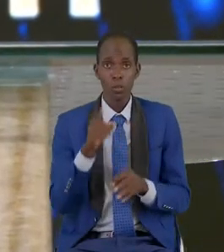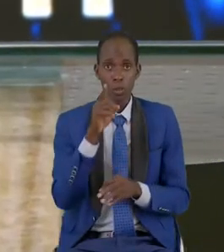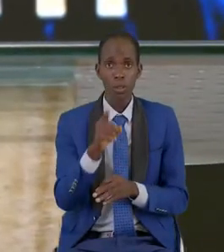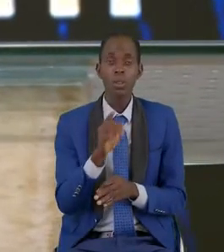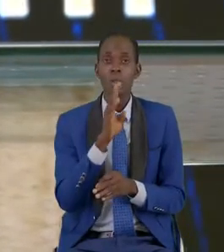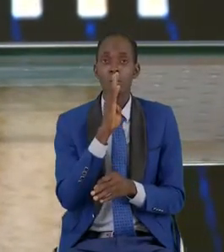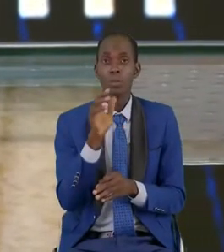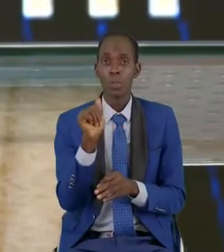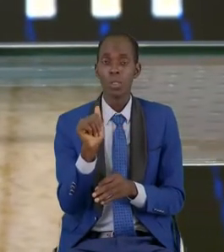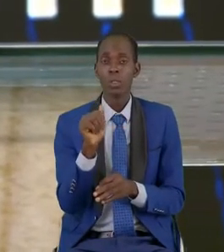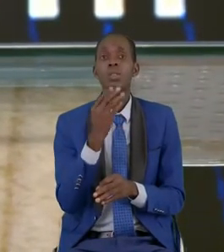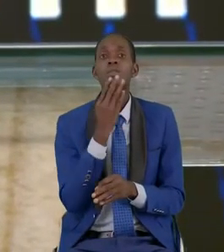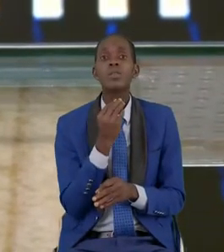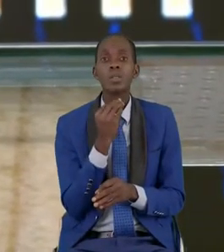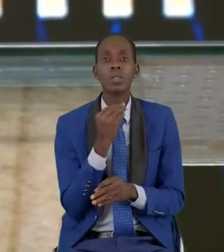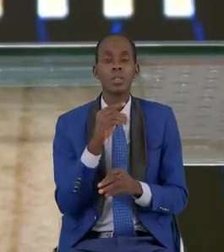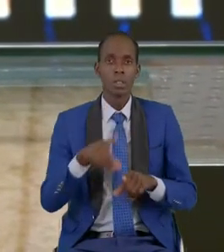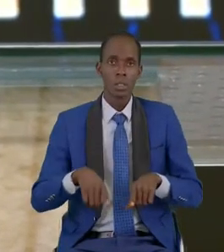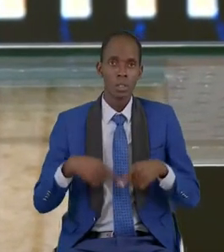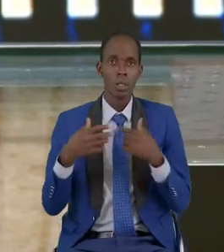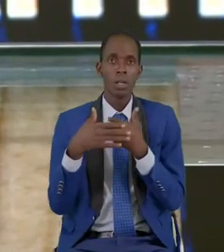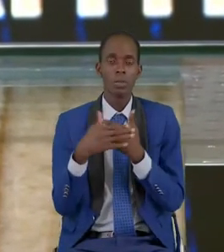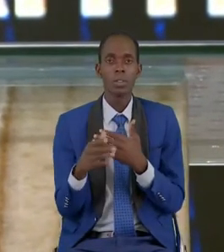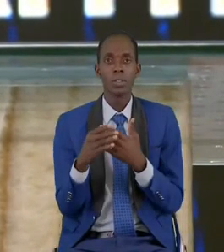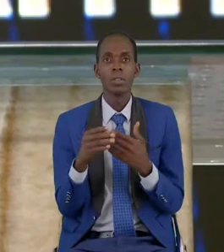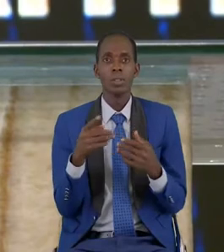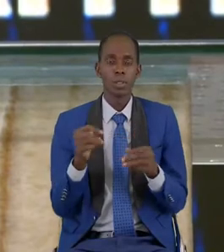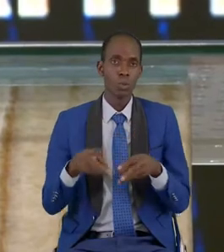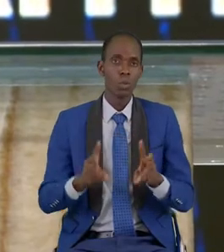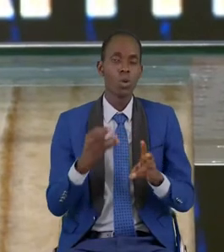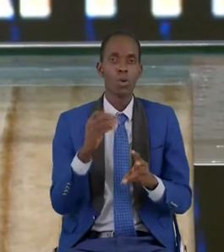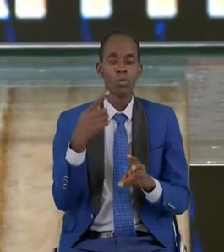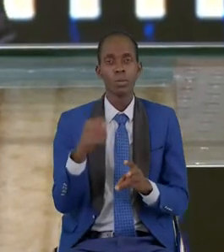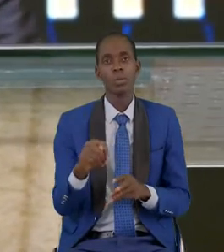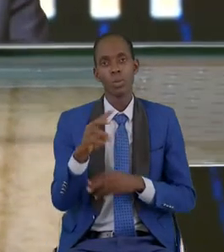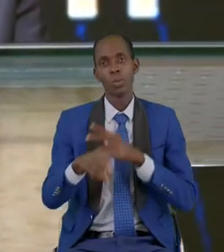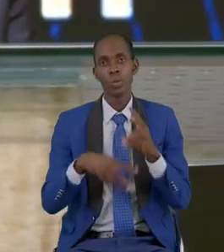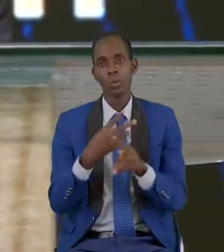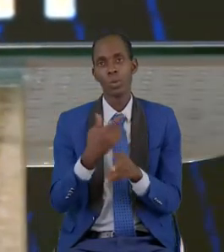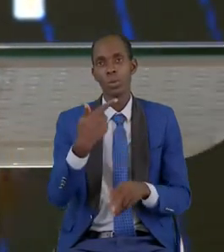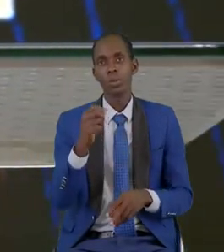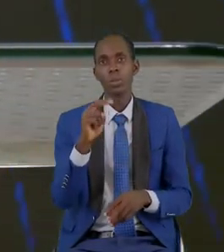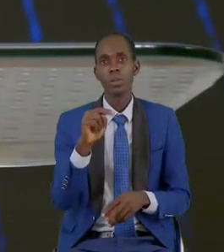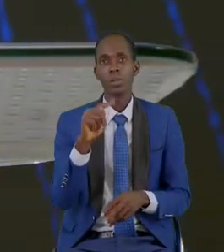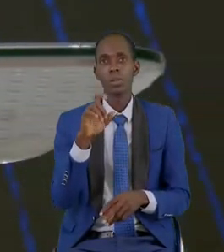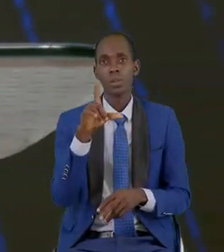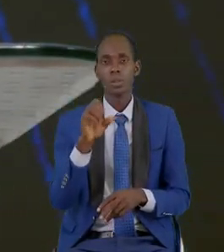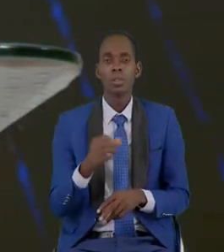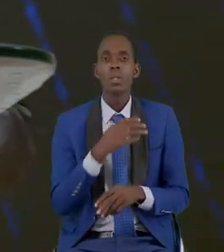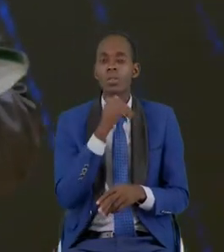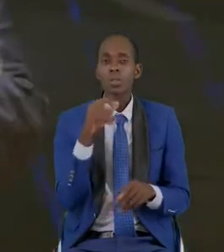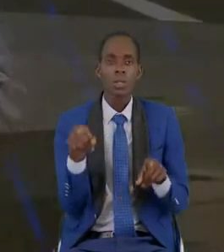Jew, livest after the manner of the Gentiles, and not as do the